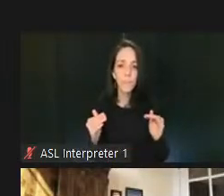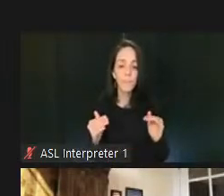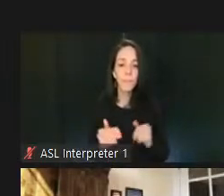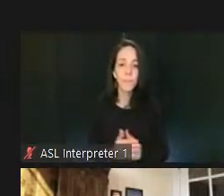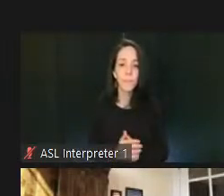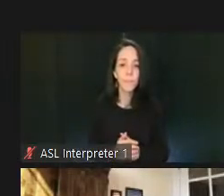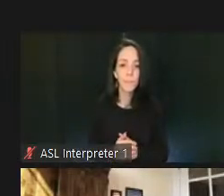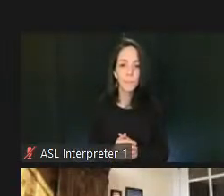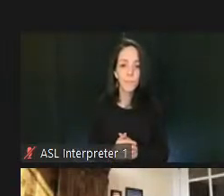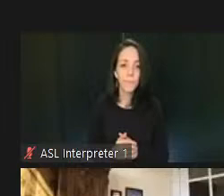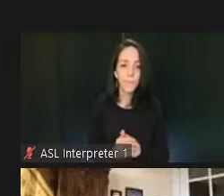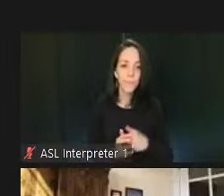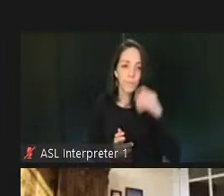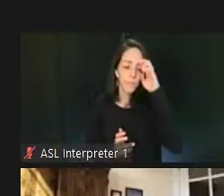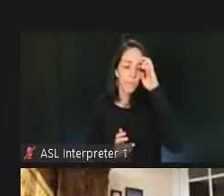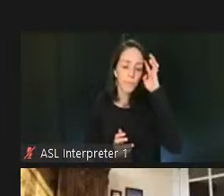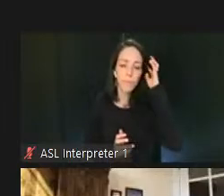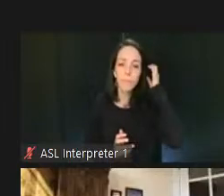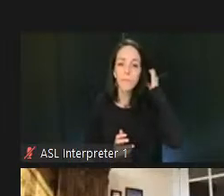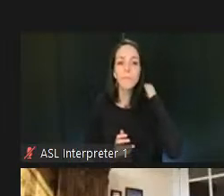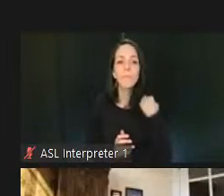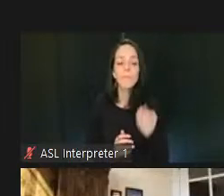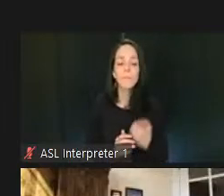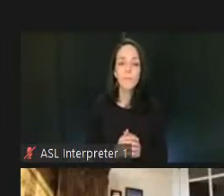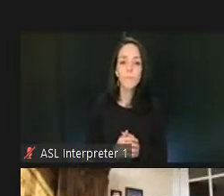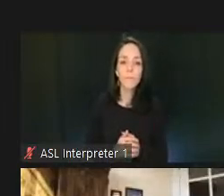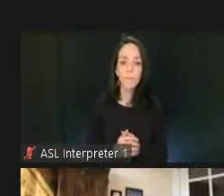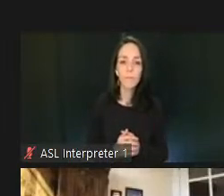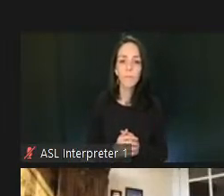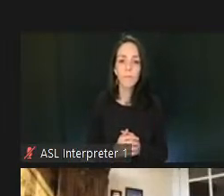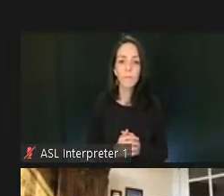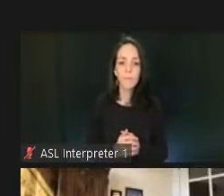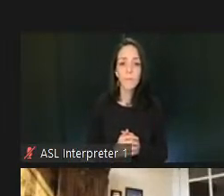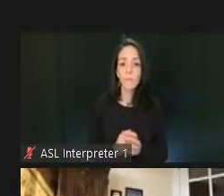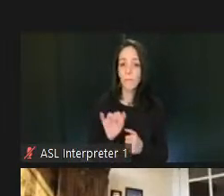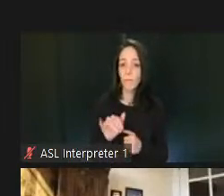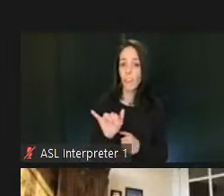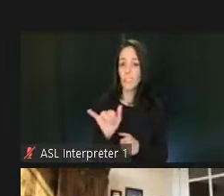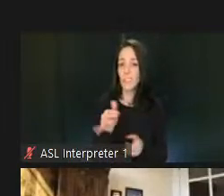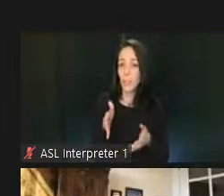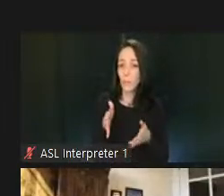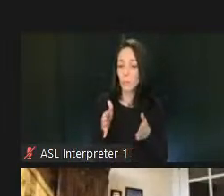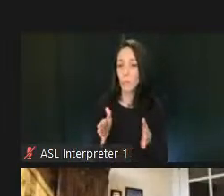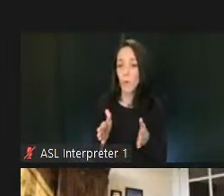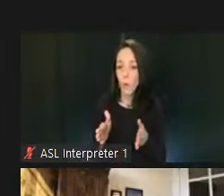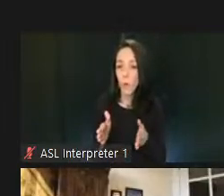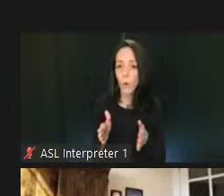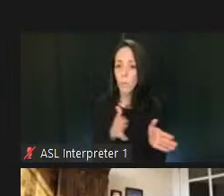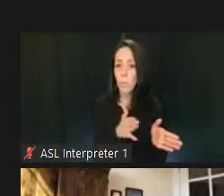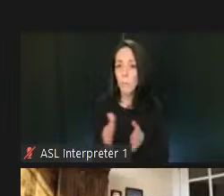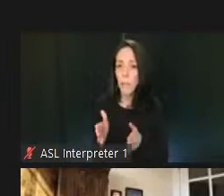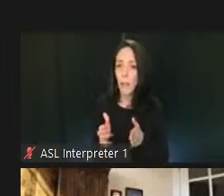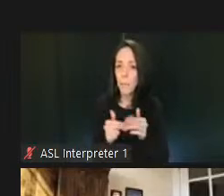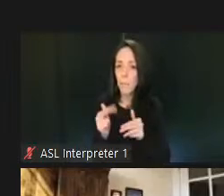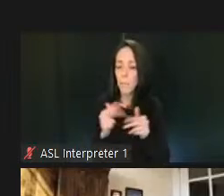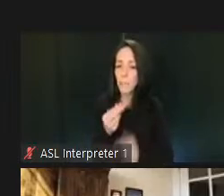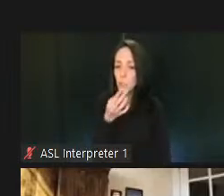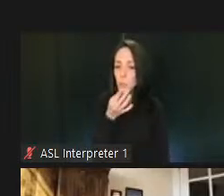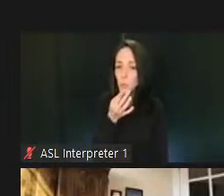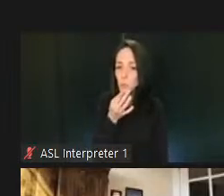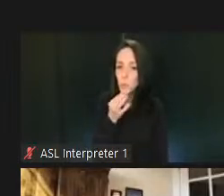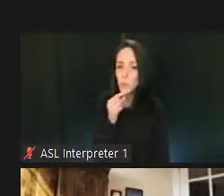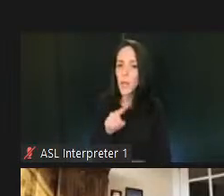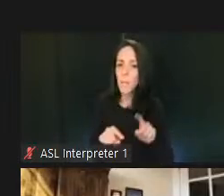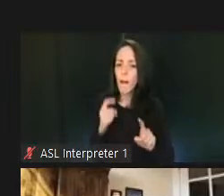And so as we are approaching the build out of Springville Road, we are beginning to turn our attention to deficiencies on